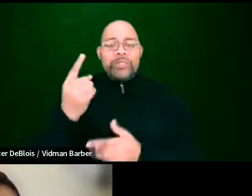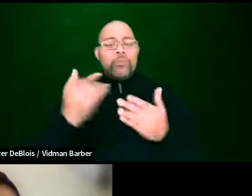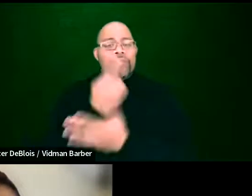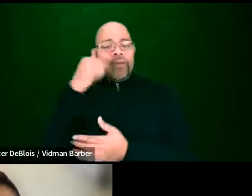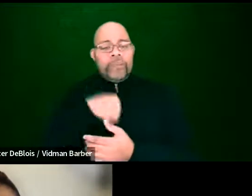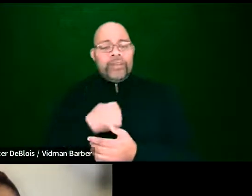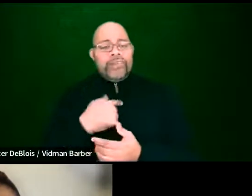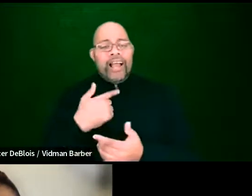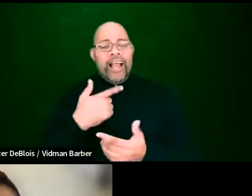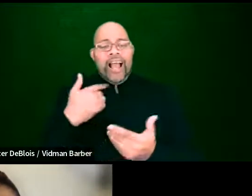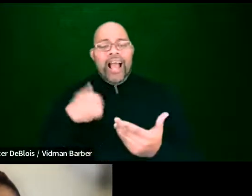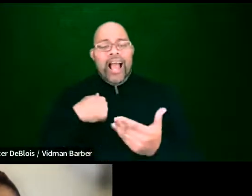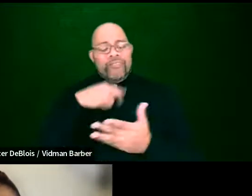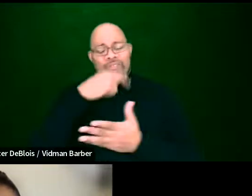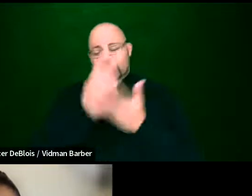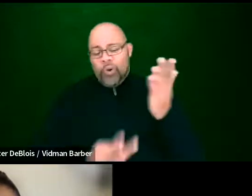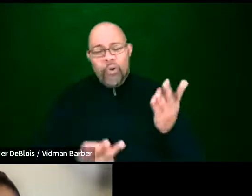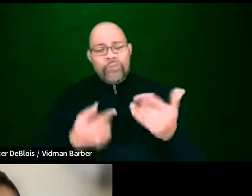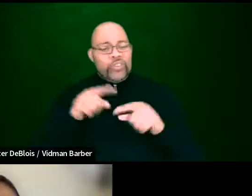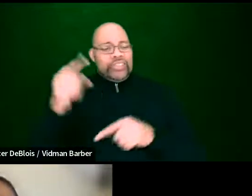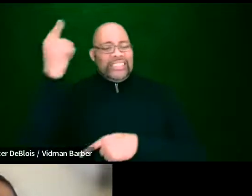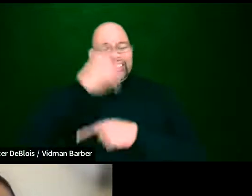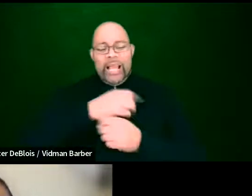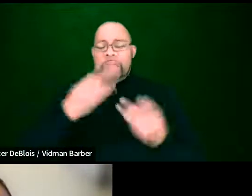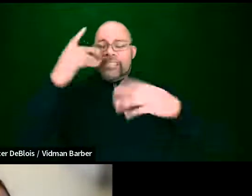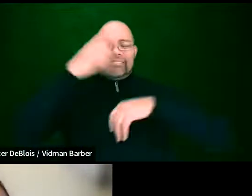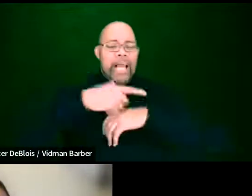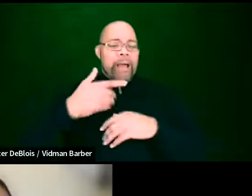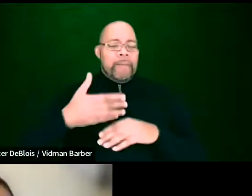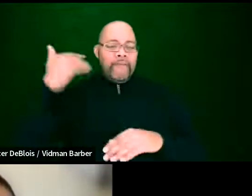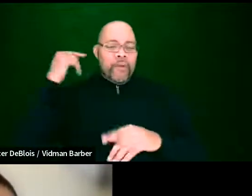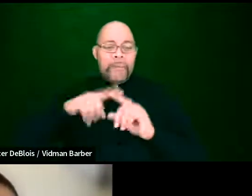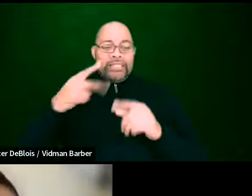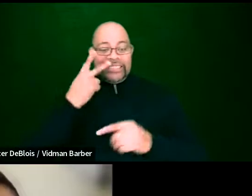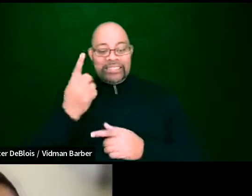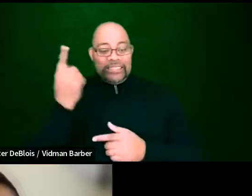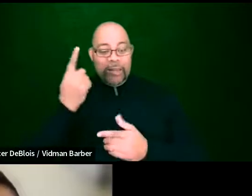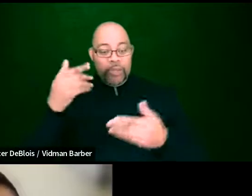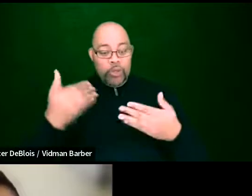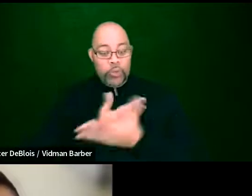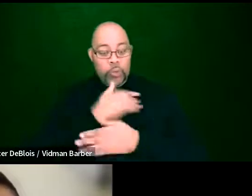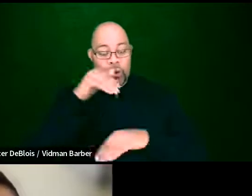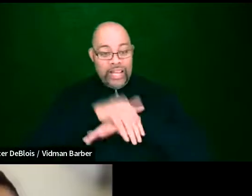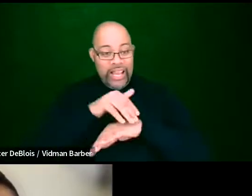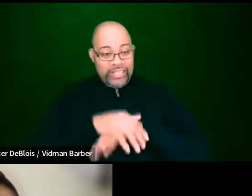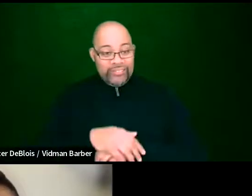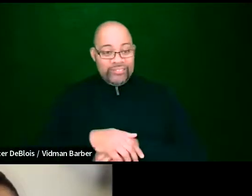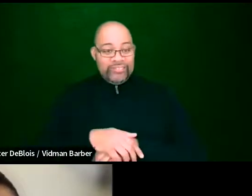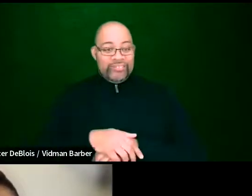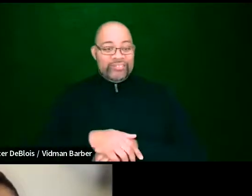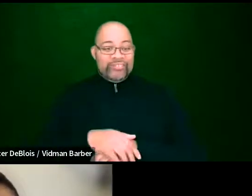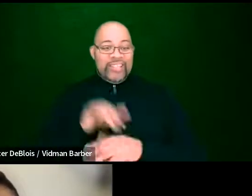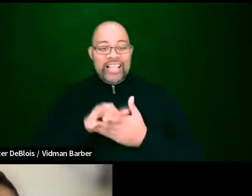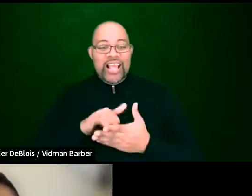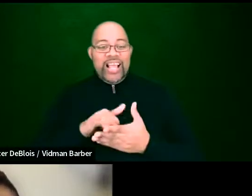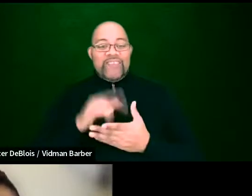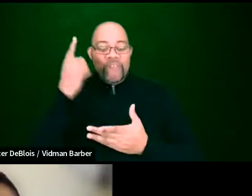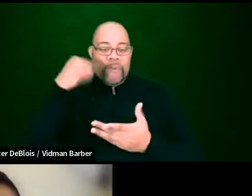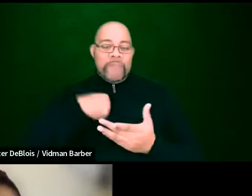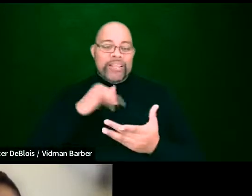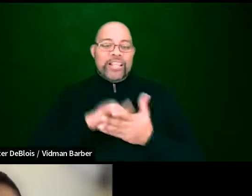me. I dove, during the day many times before, but to see something new at night, yeah, that's what did it for